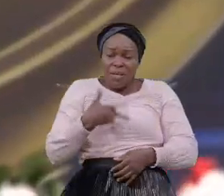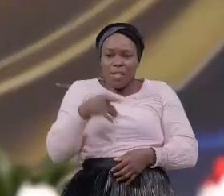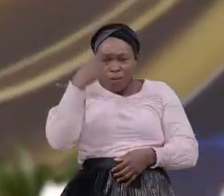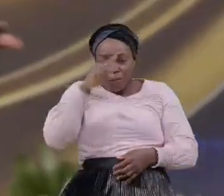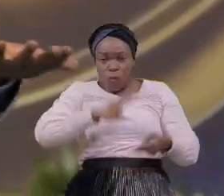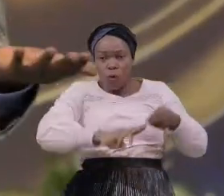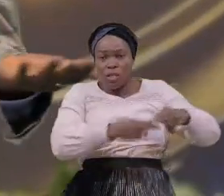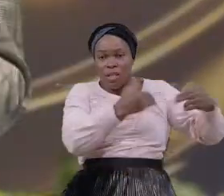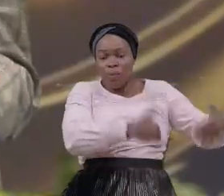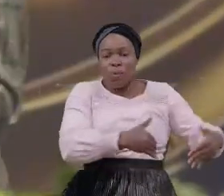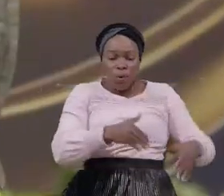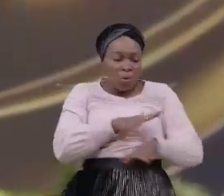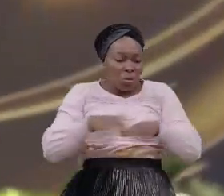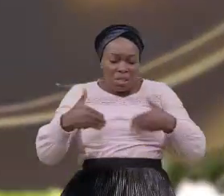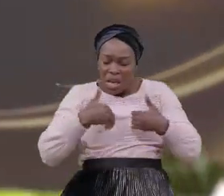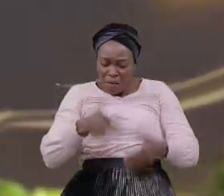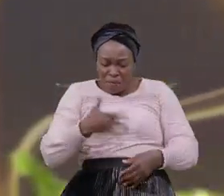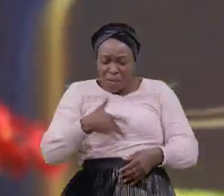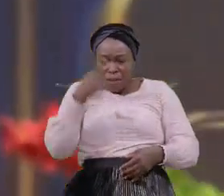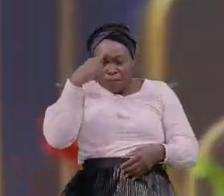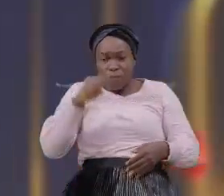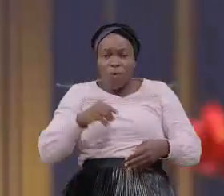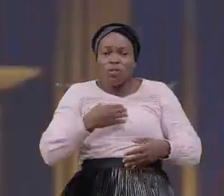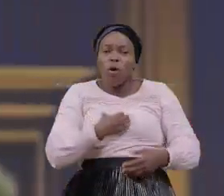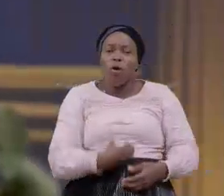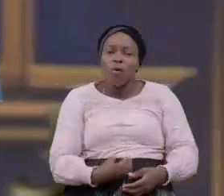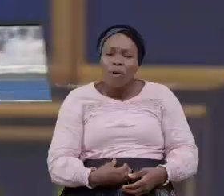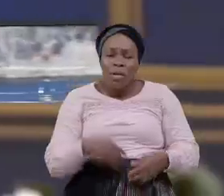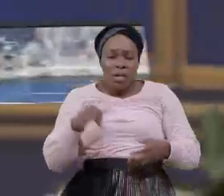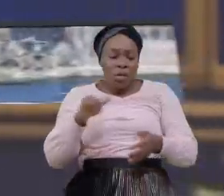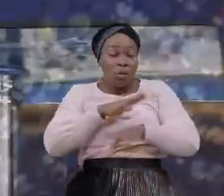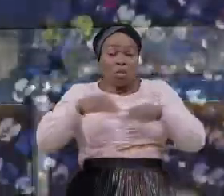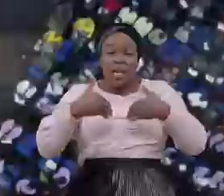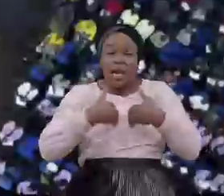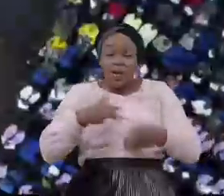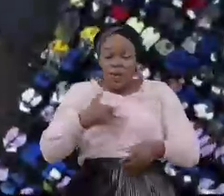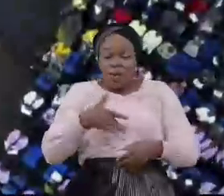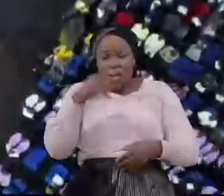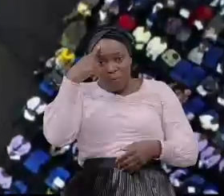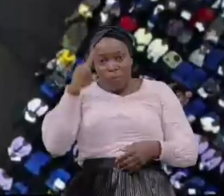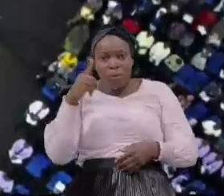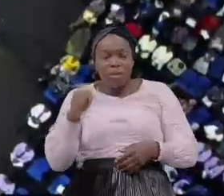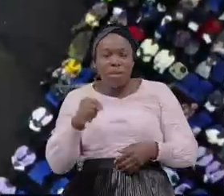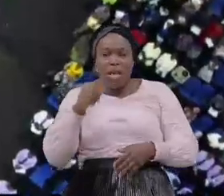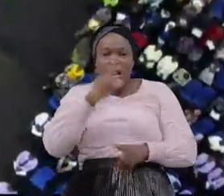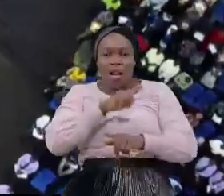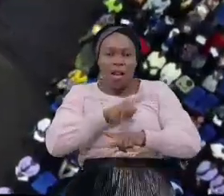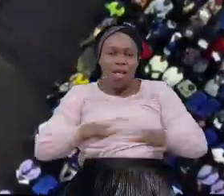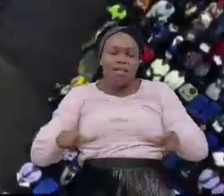hungry, has no feeling for the underprivileged, he says he'll take that heart